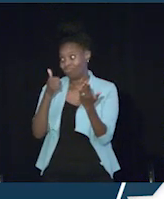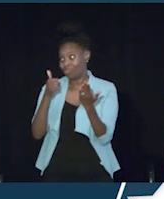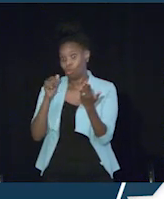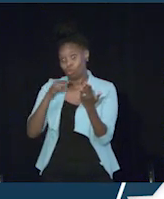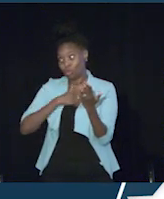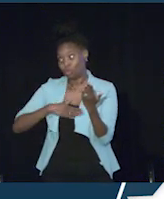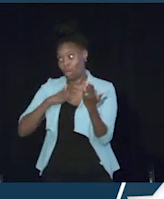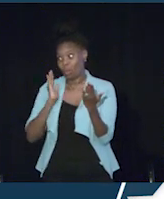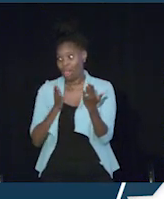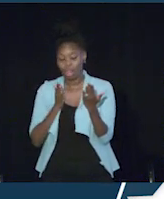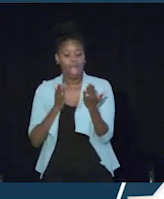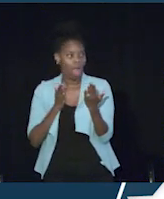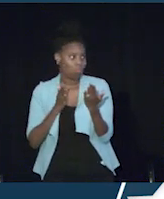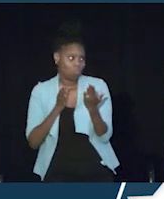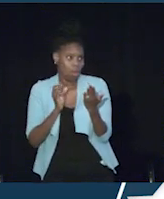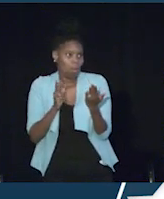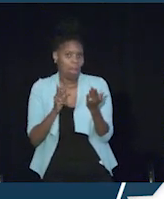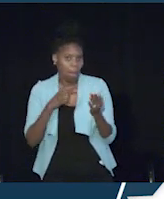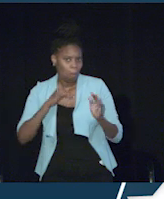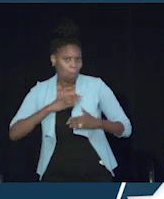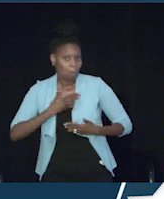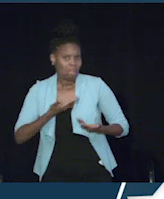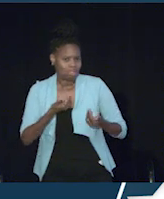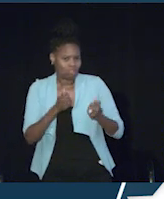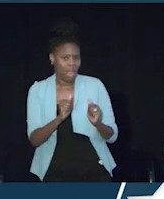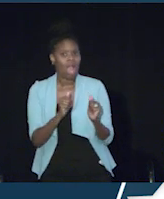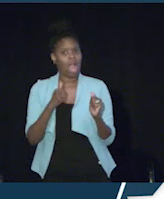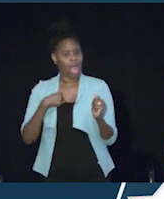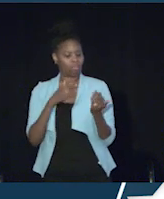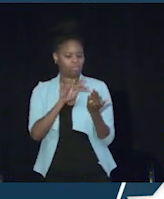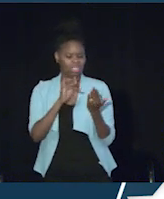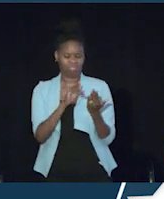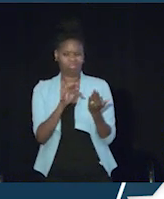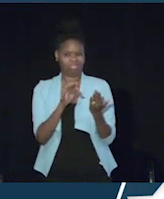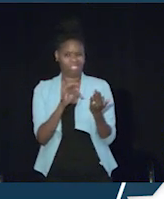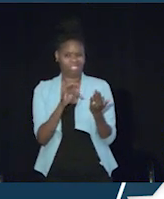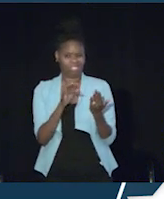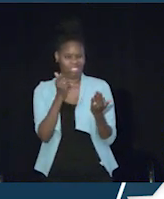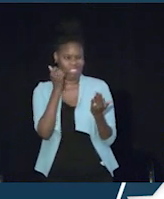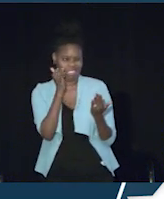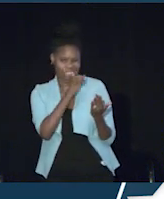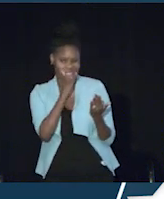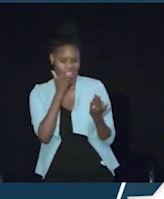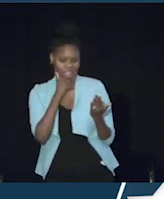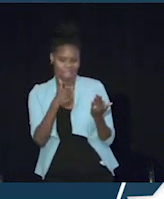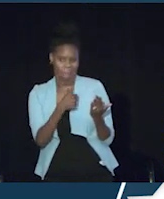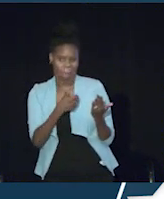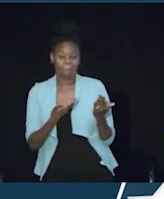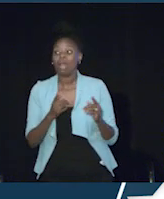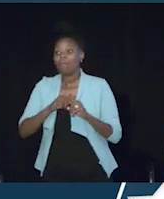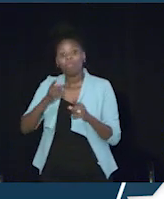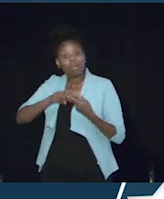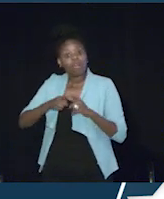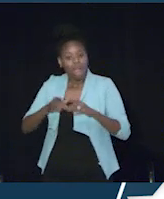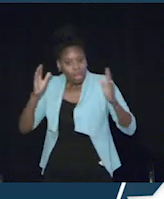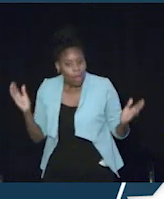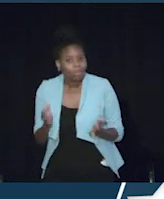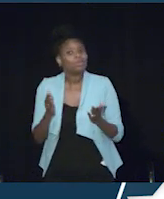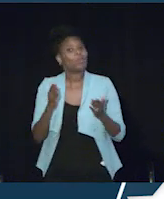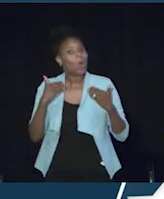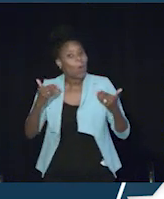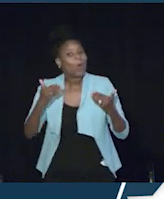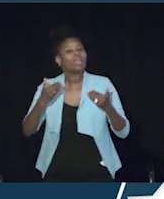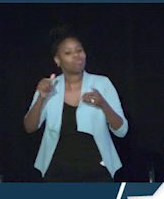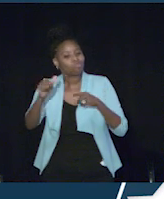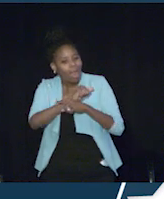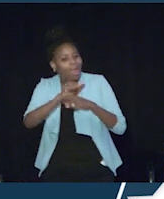tried it. And I was like, oh, I don't know, this is kind of dumb. I was like, but she kept encouraging me, and I kept doing it and doing it. And then